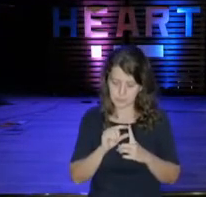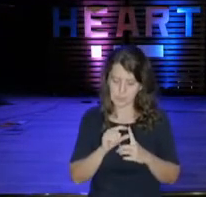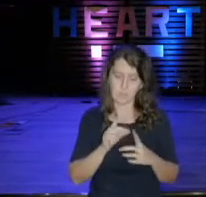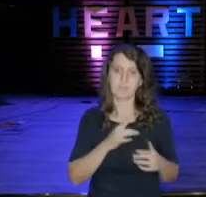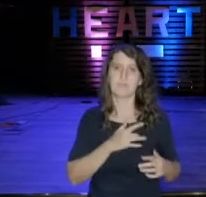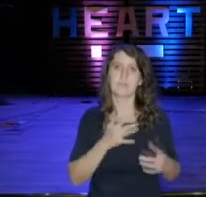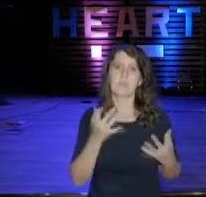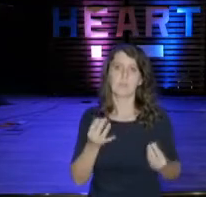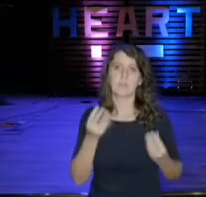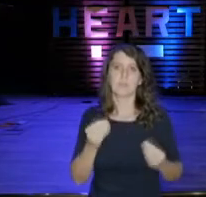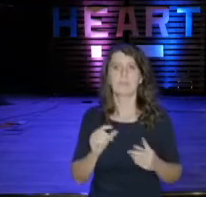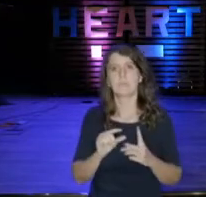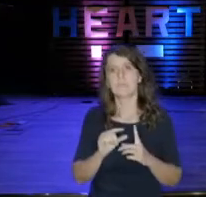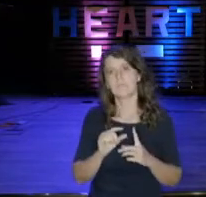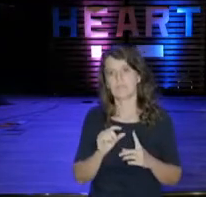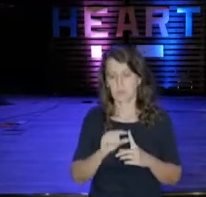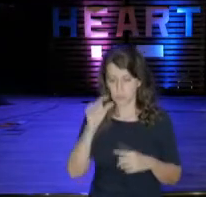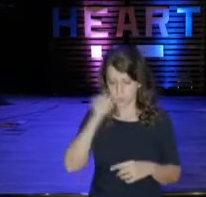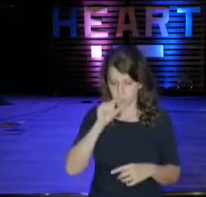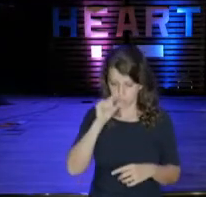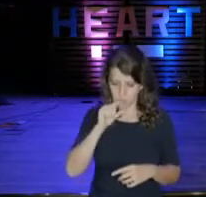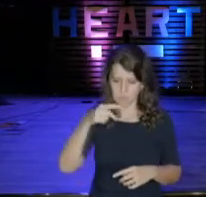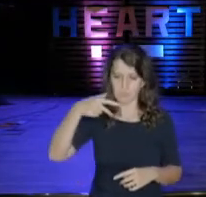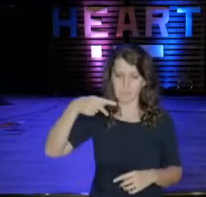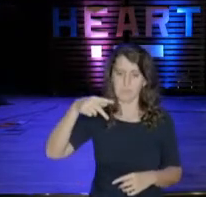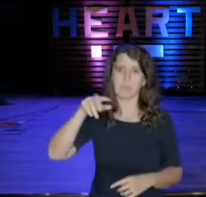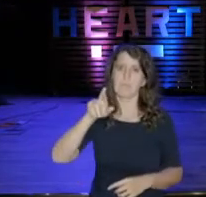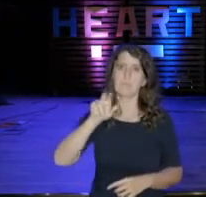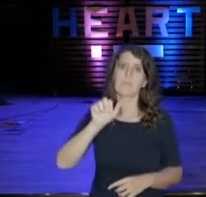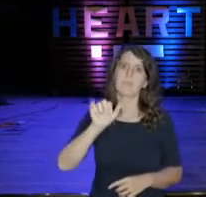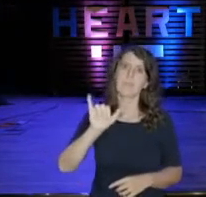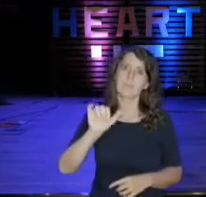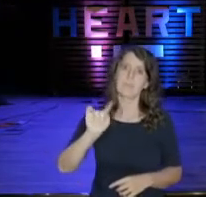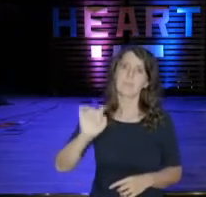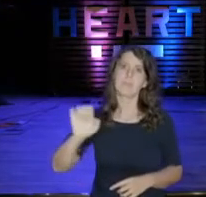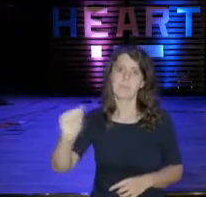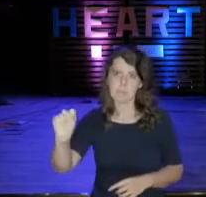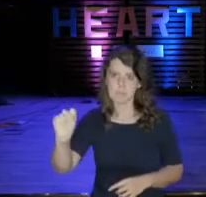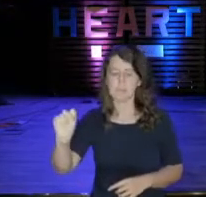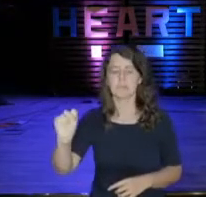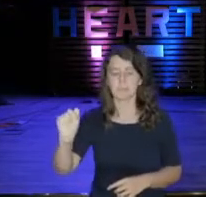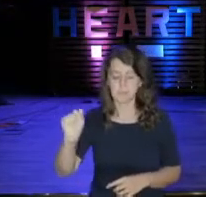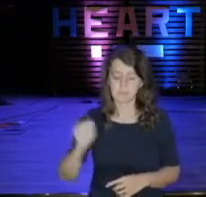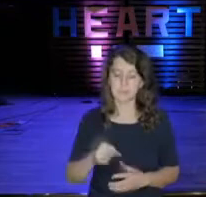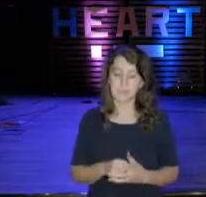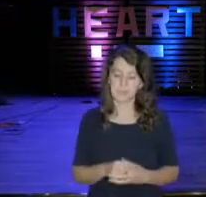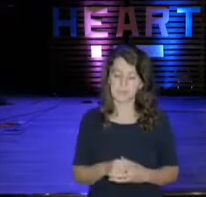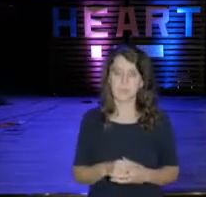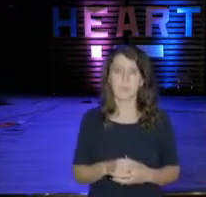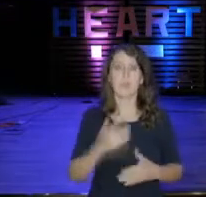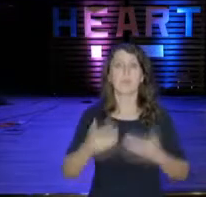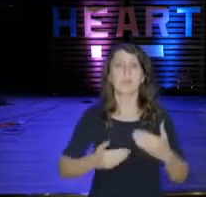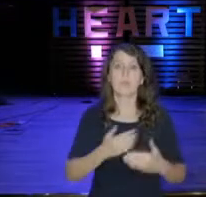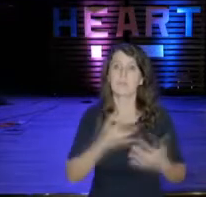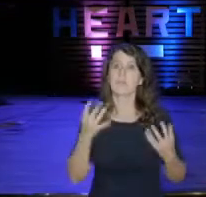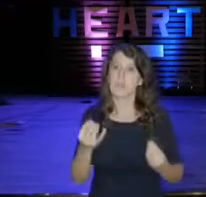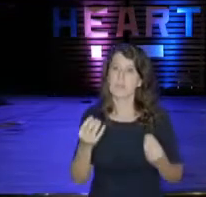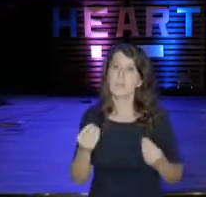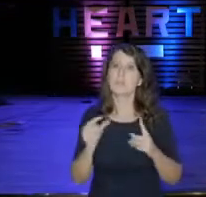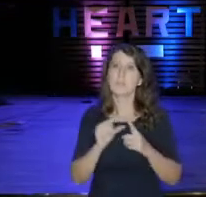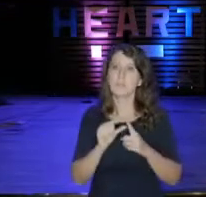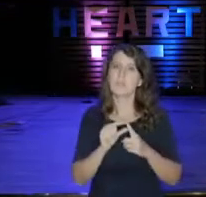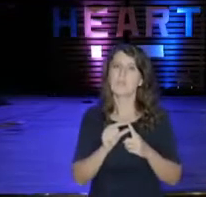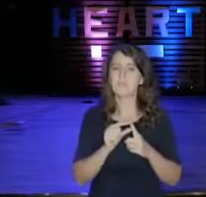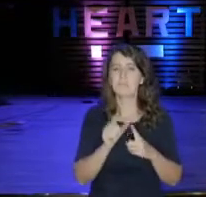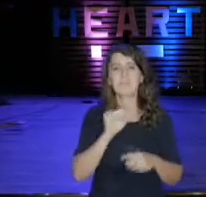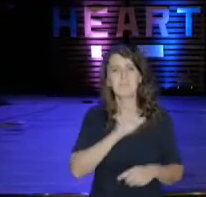gentleness as the word is pratis. And it is this word, these gentleness and kindness are very similar.